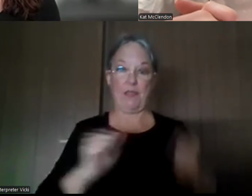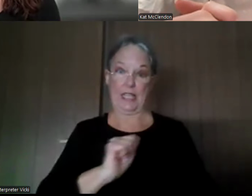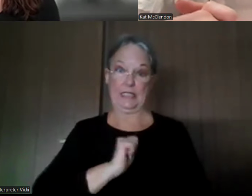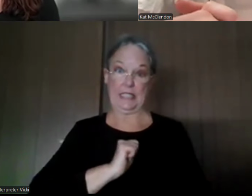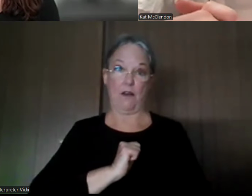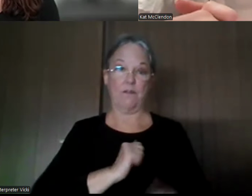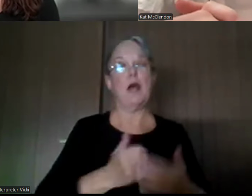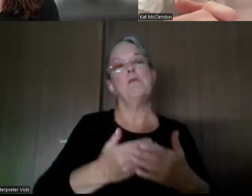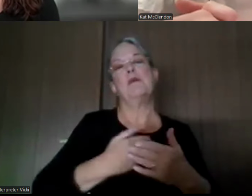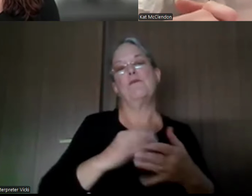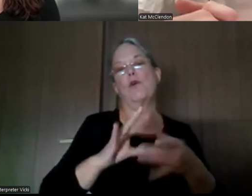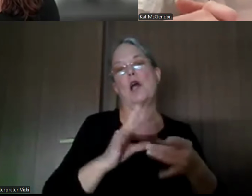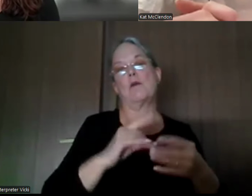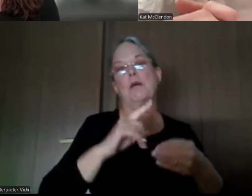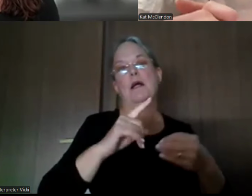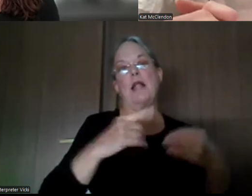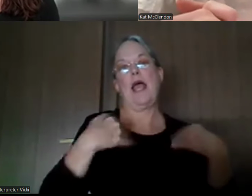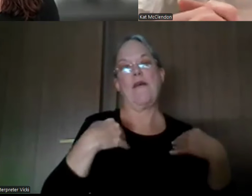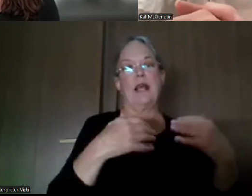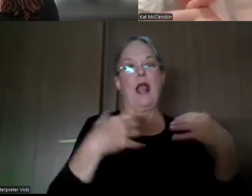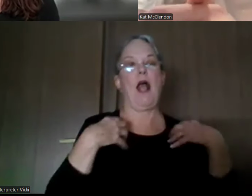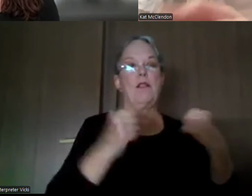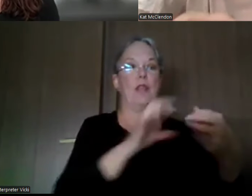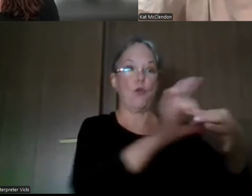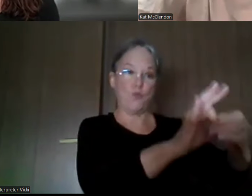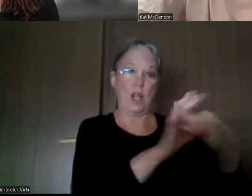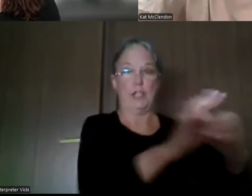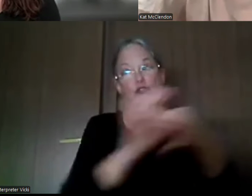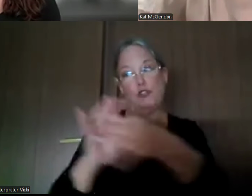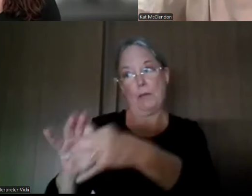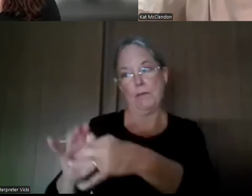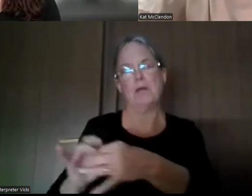healthy relationship is really going to be impactful too.